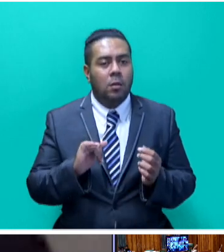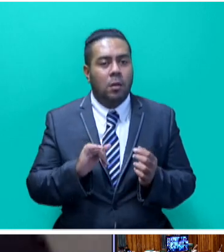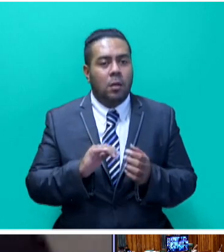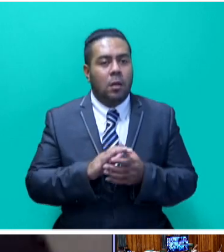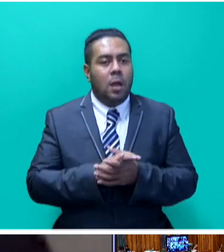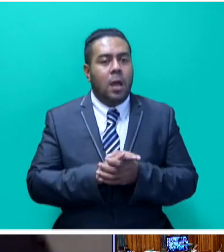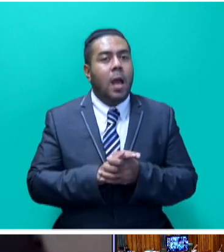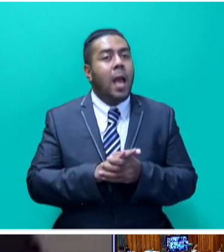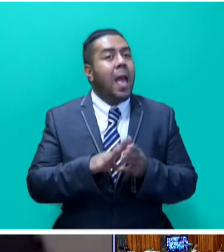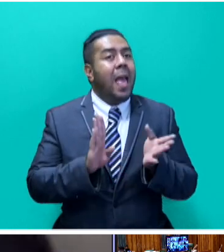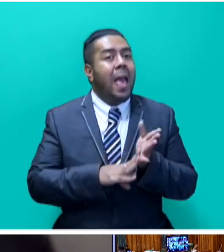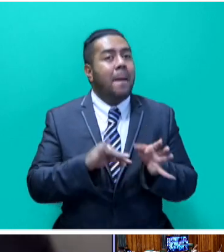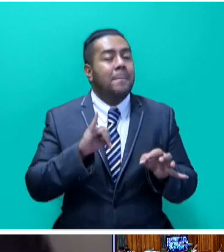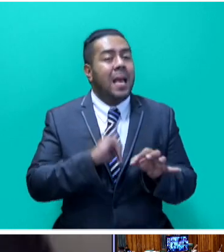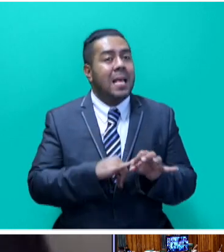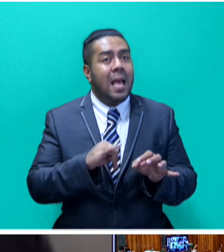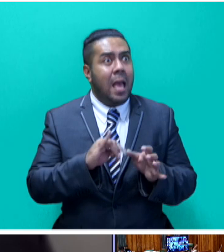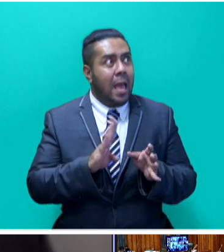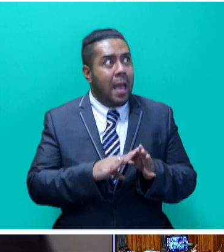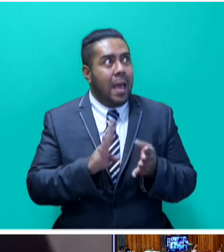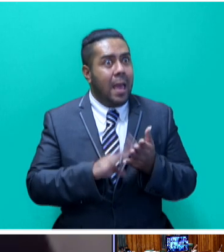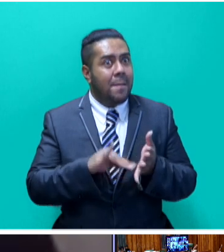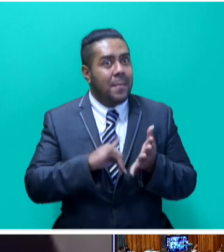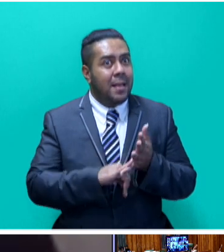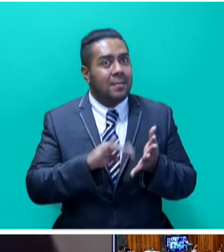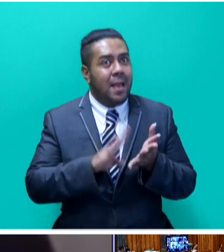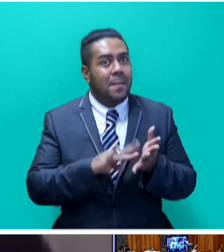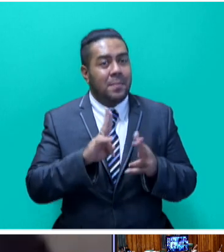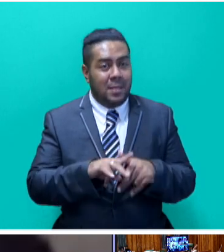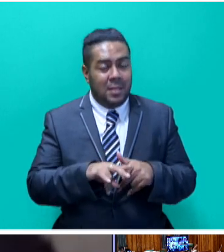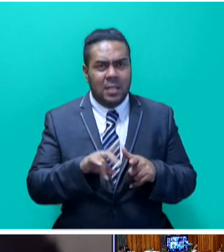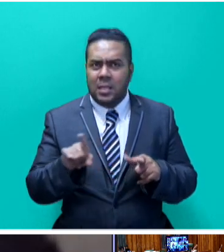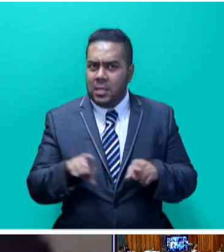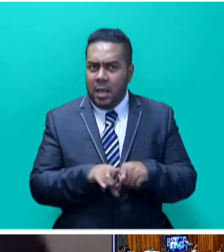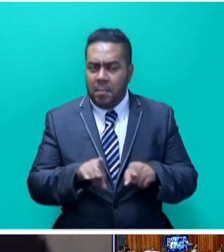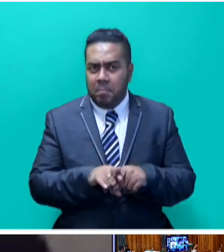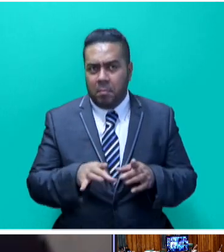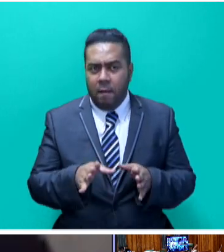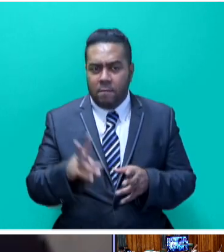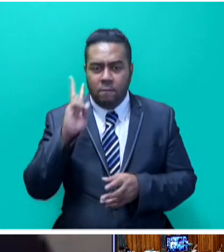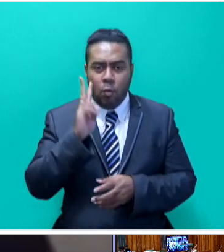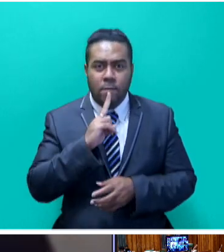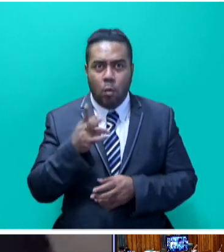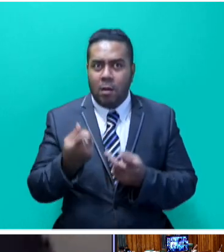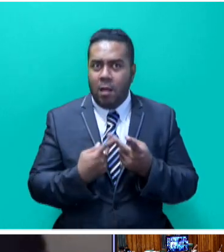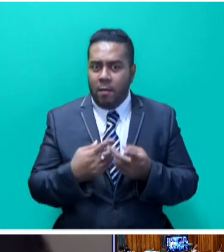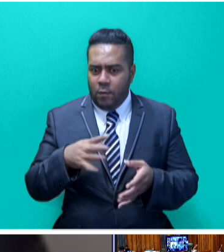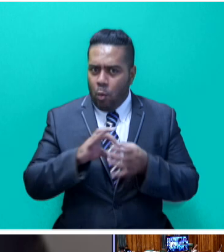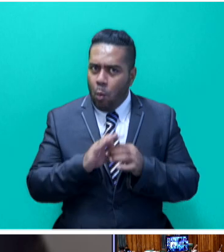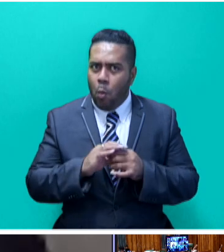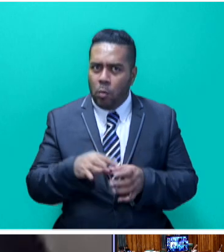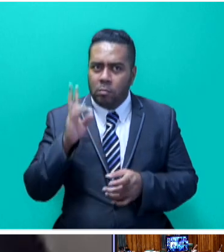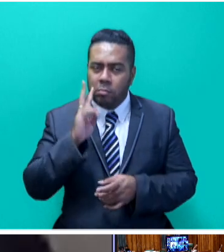card platform. The ministry, RBF, and Vodafone, our very own company Vodafone, will have as